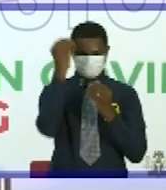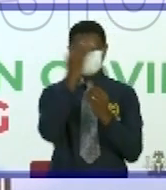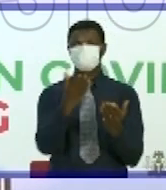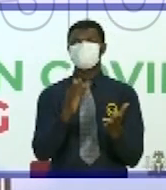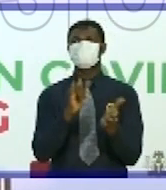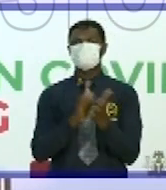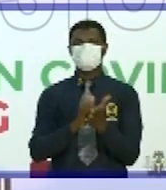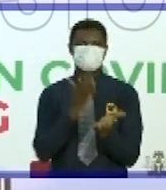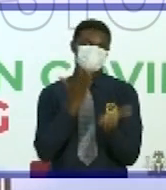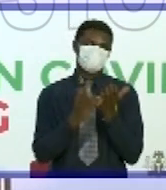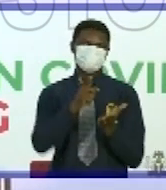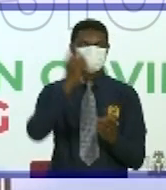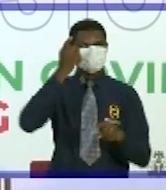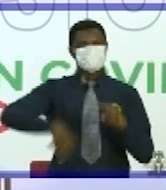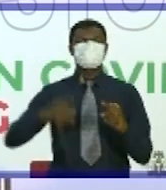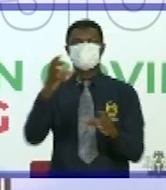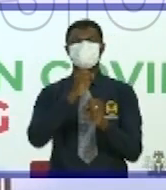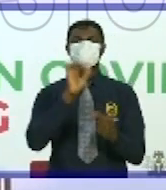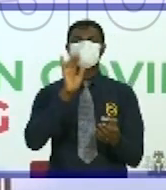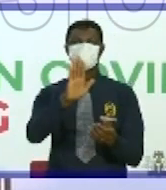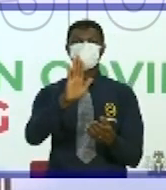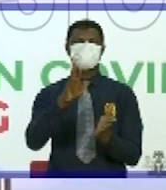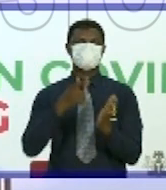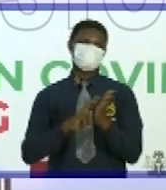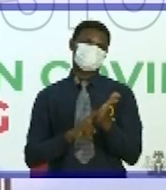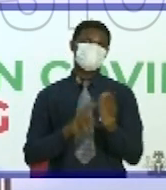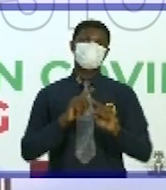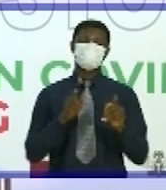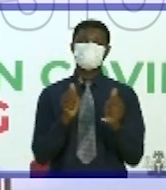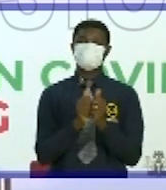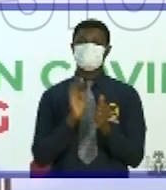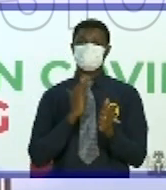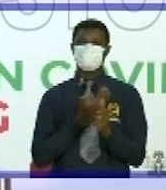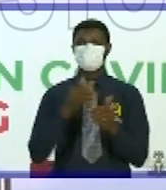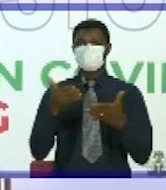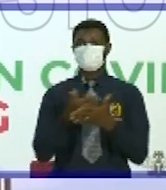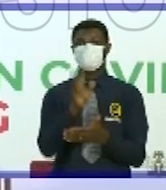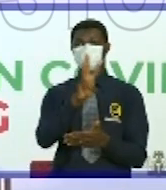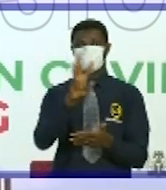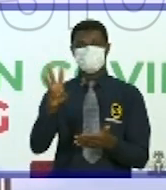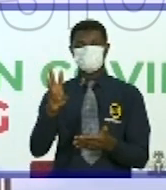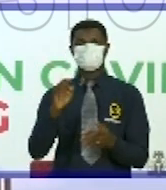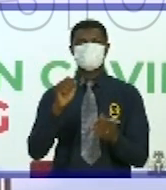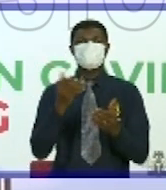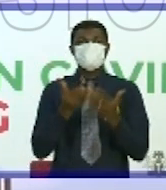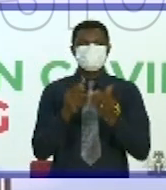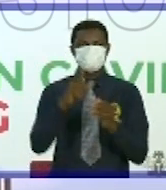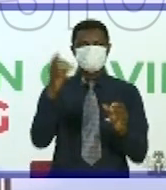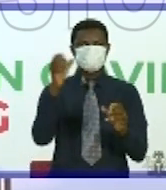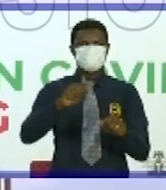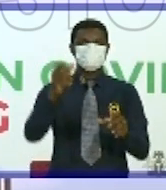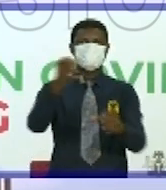be able to get your result. But with this platform, you'll be able to get your results real time once the result is out.